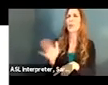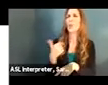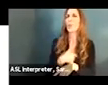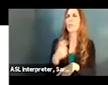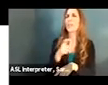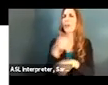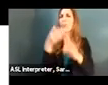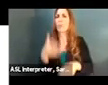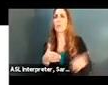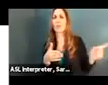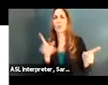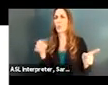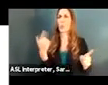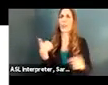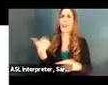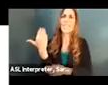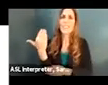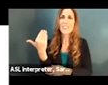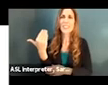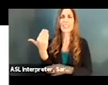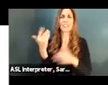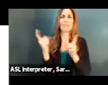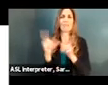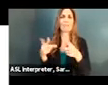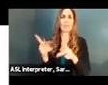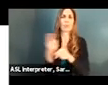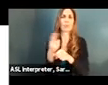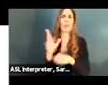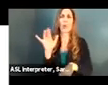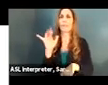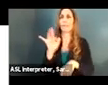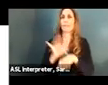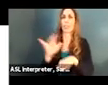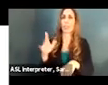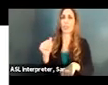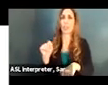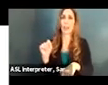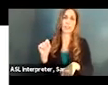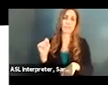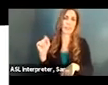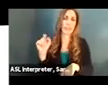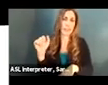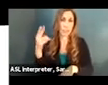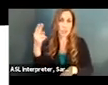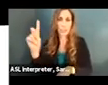somebody else. We only have 15 instances of Touch Chat HD. Actually, we have 25, but